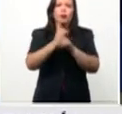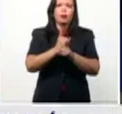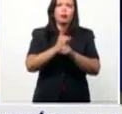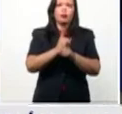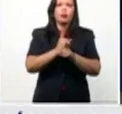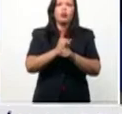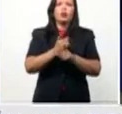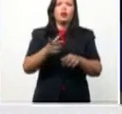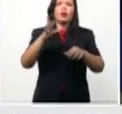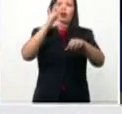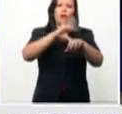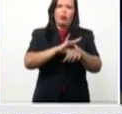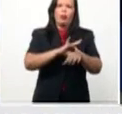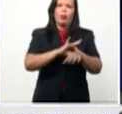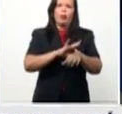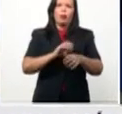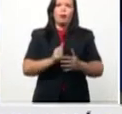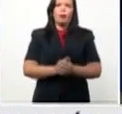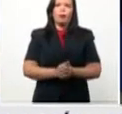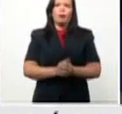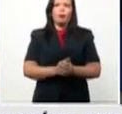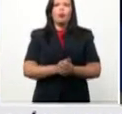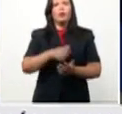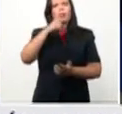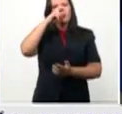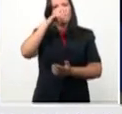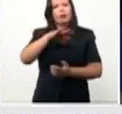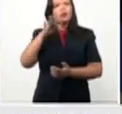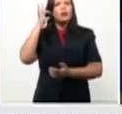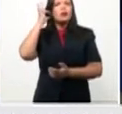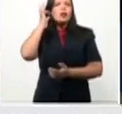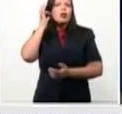source of infection is still undetermined.